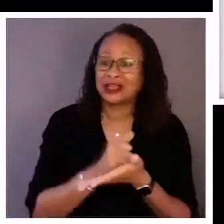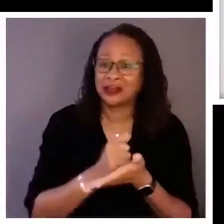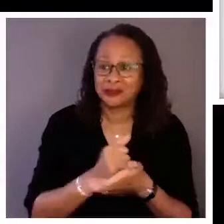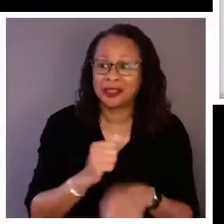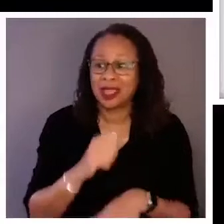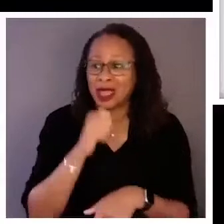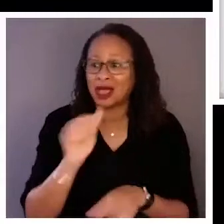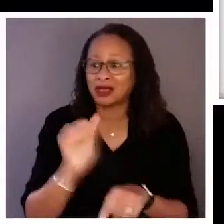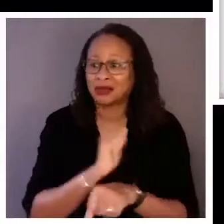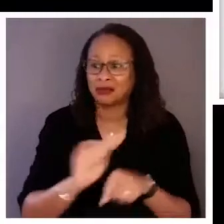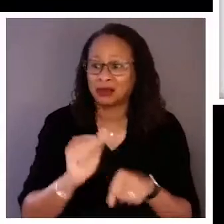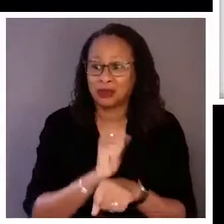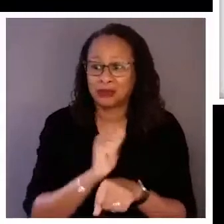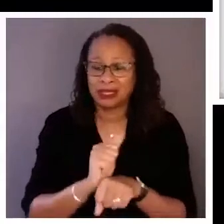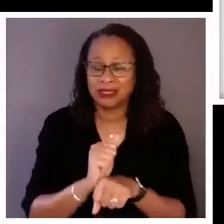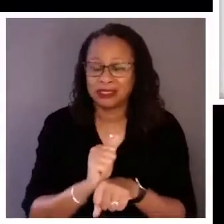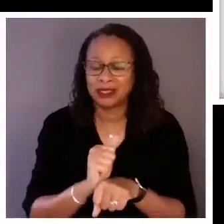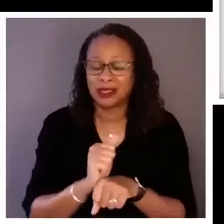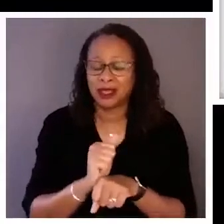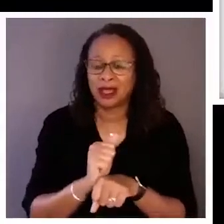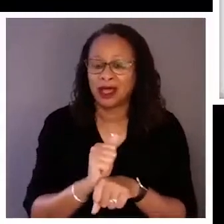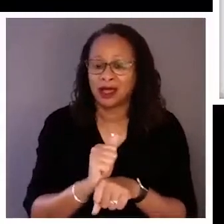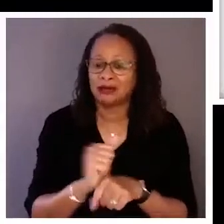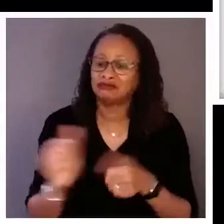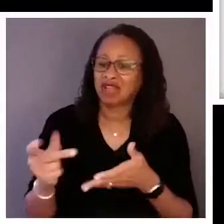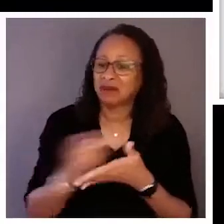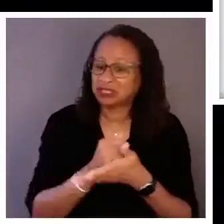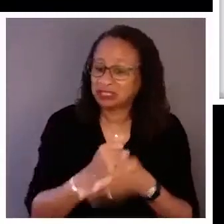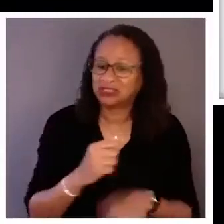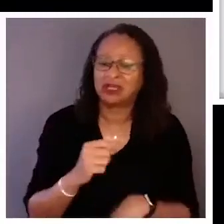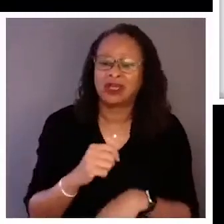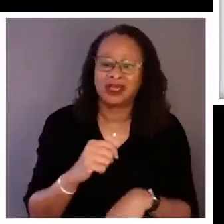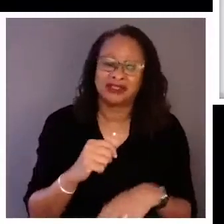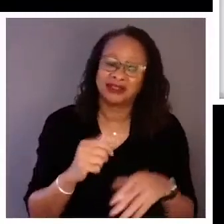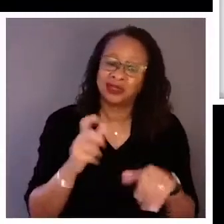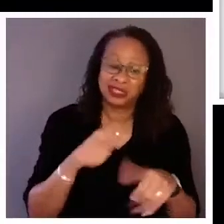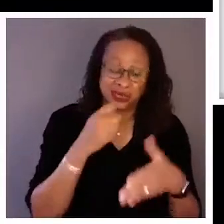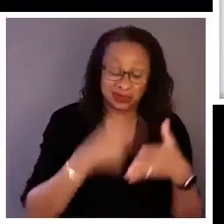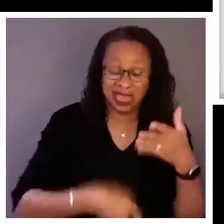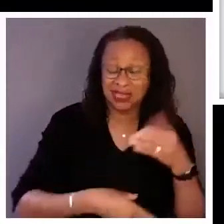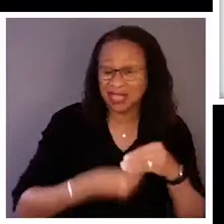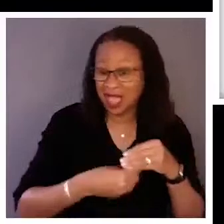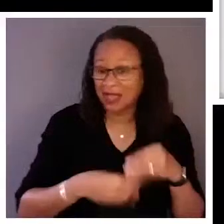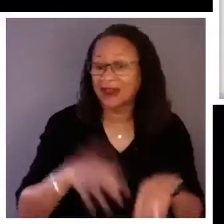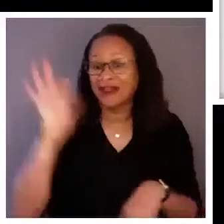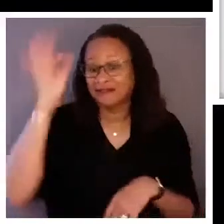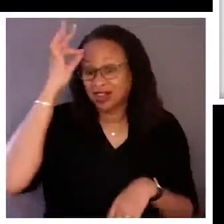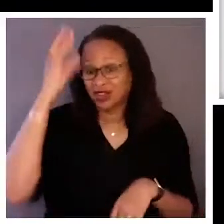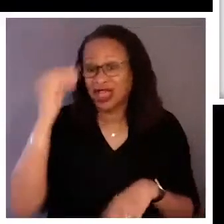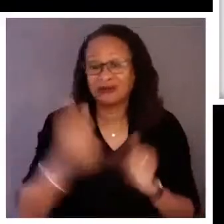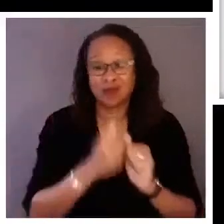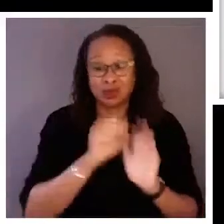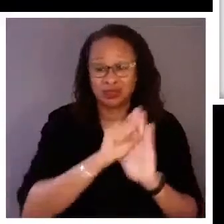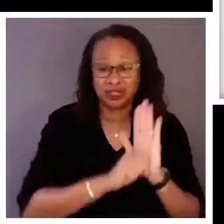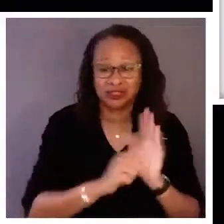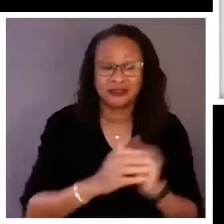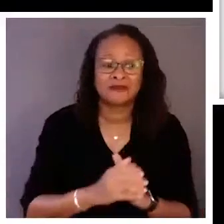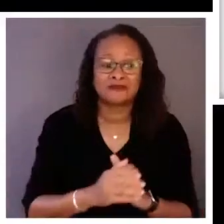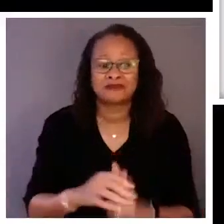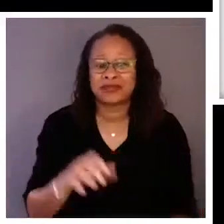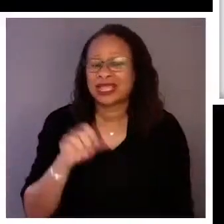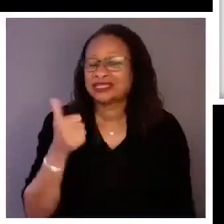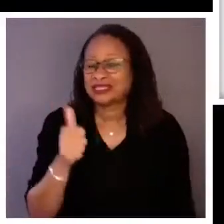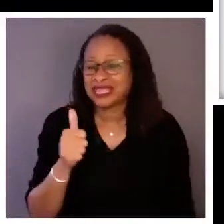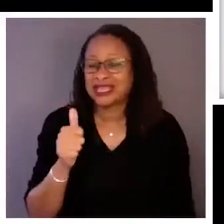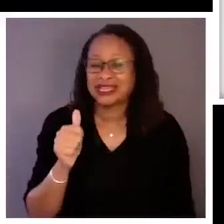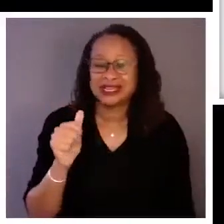it's taxable federally and in most states. The 1099-S in case you sold your personal